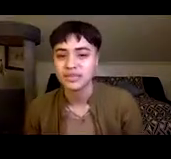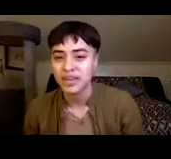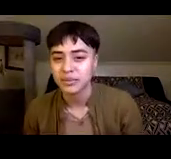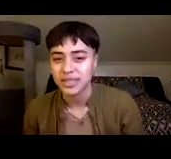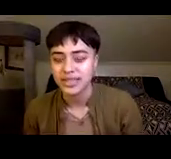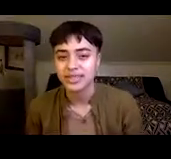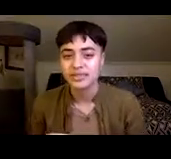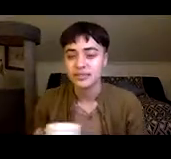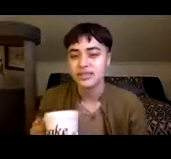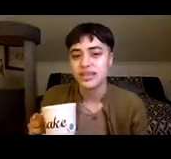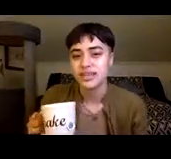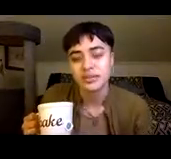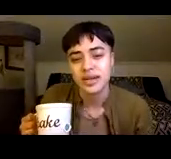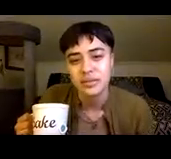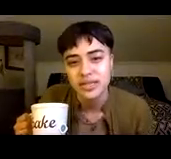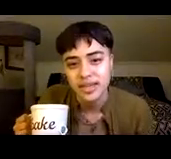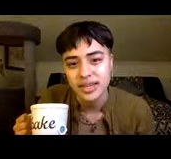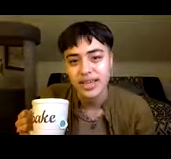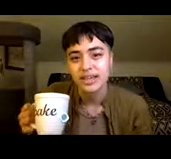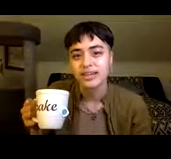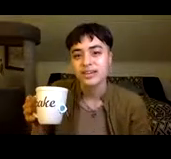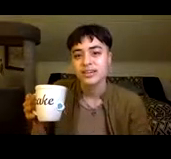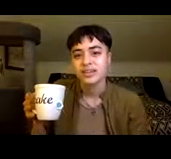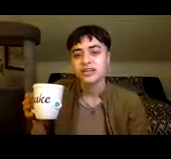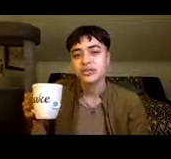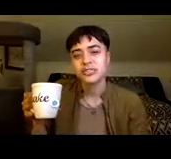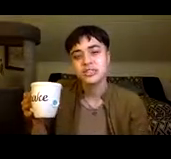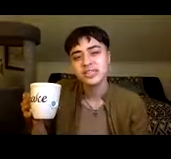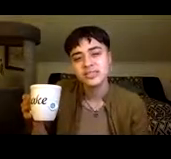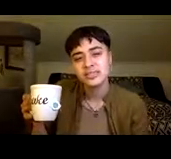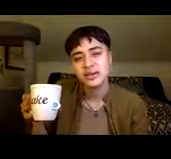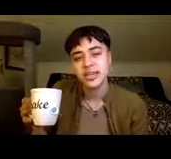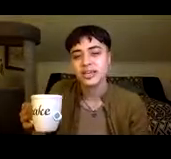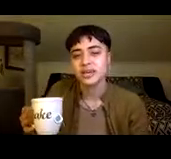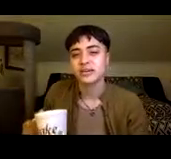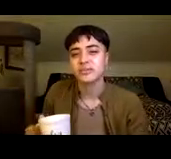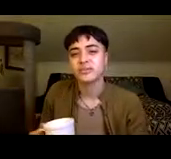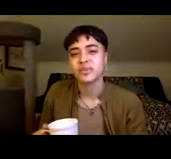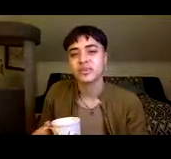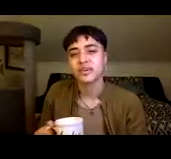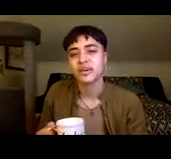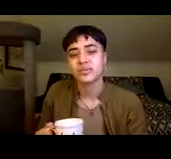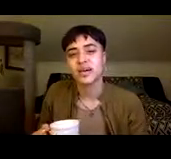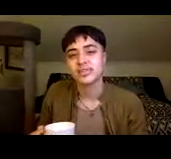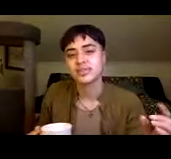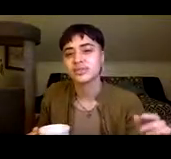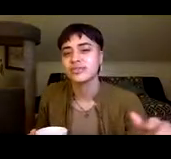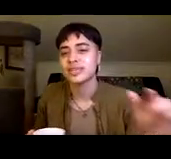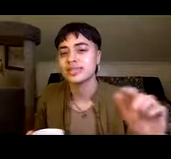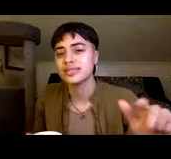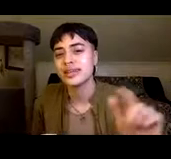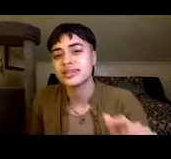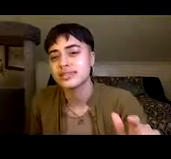my family and someone said that it might be like a chrysalis or like some sort